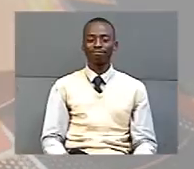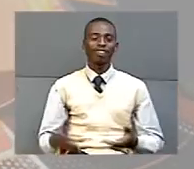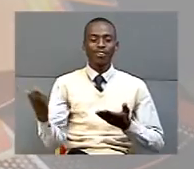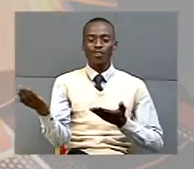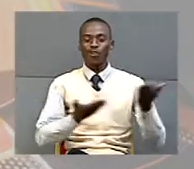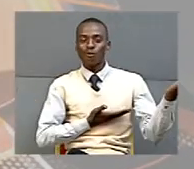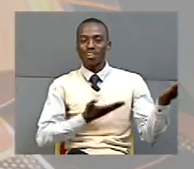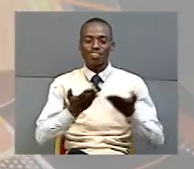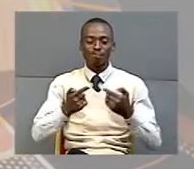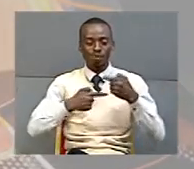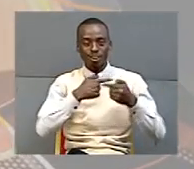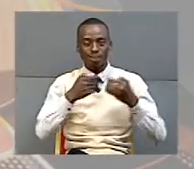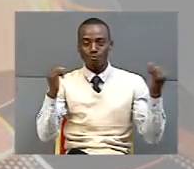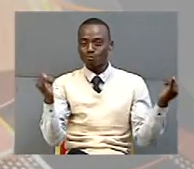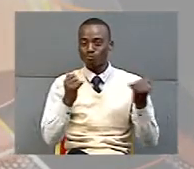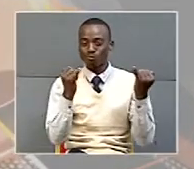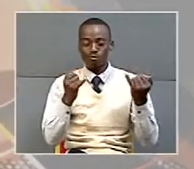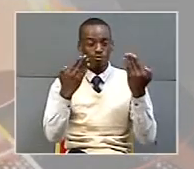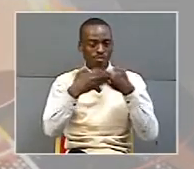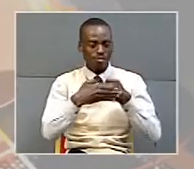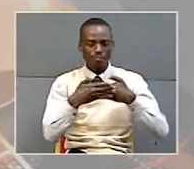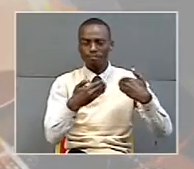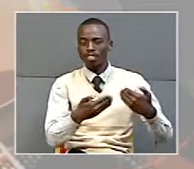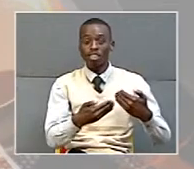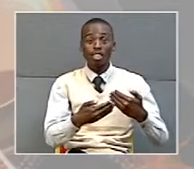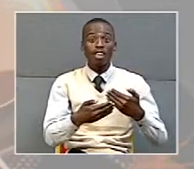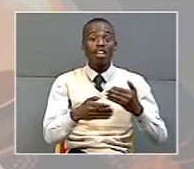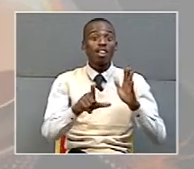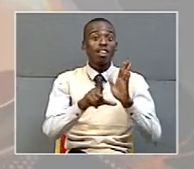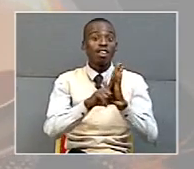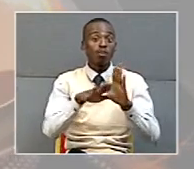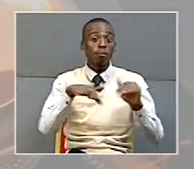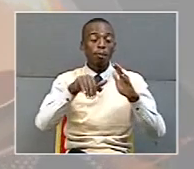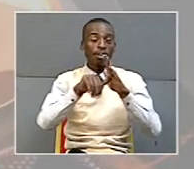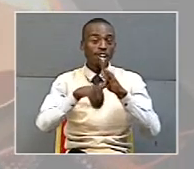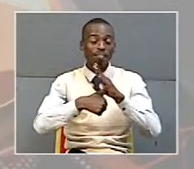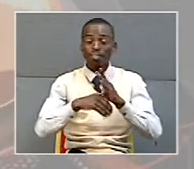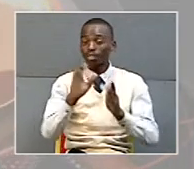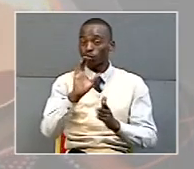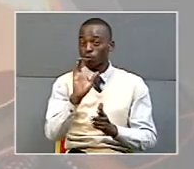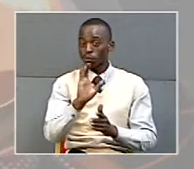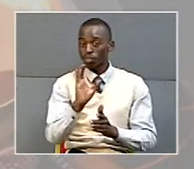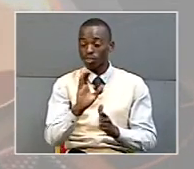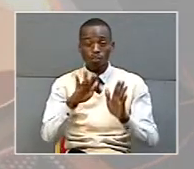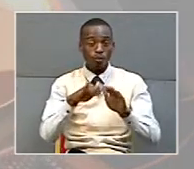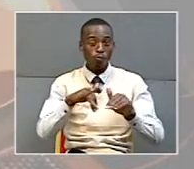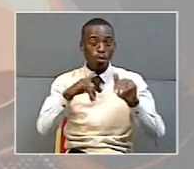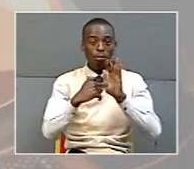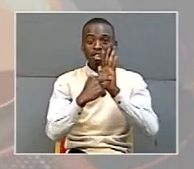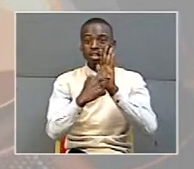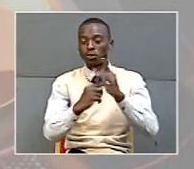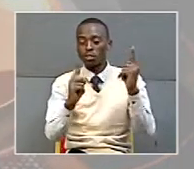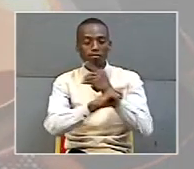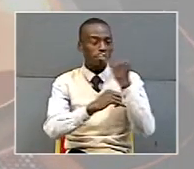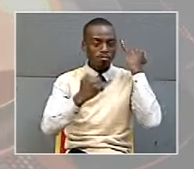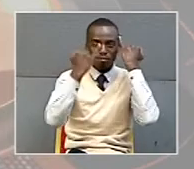Welcome back. You are still watching News Tonight. Sections of the Legal and Parliamentary Affairs Committee of Parliament have expressed divergent